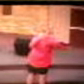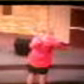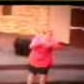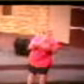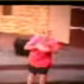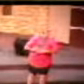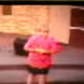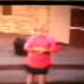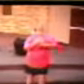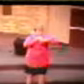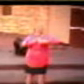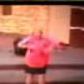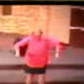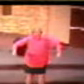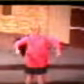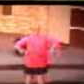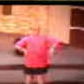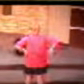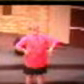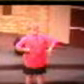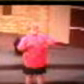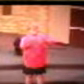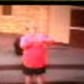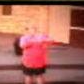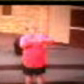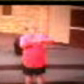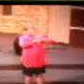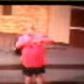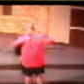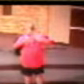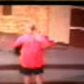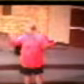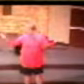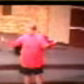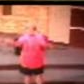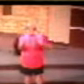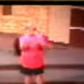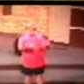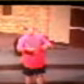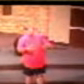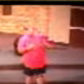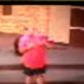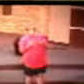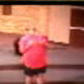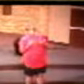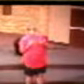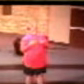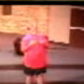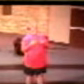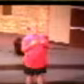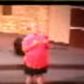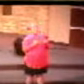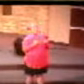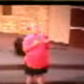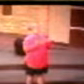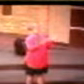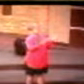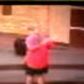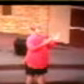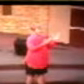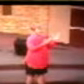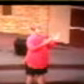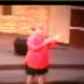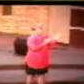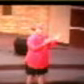The church, in some sense, is a series, the church's life is a series of experiments in